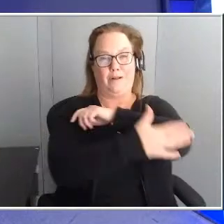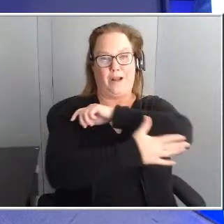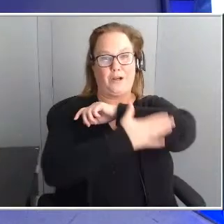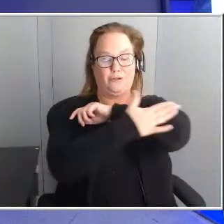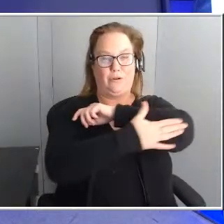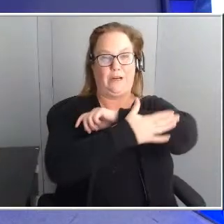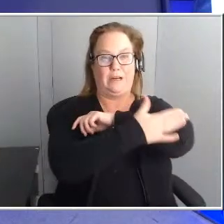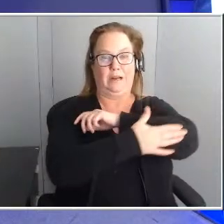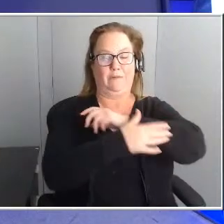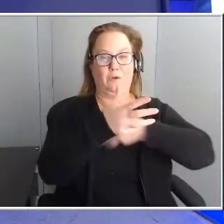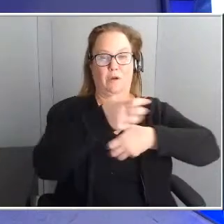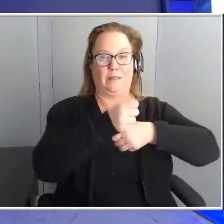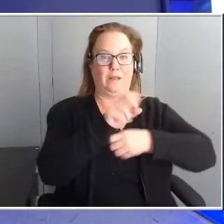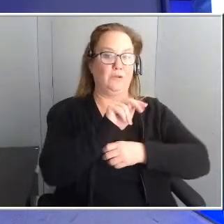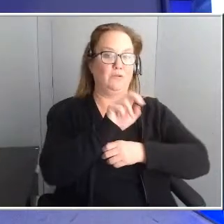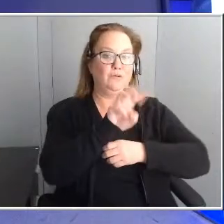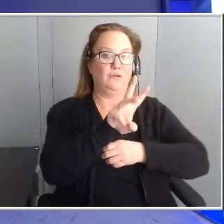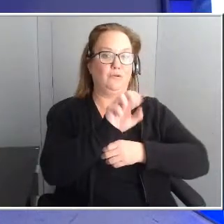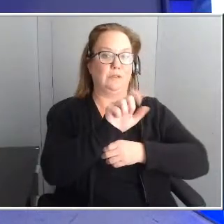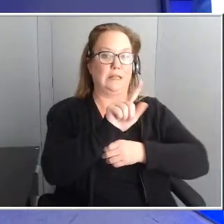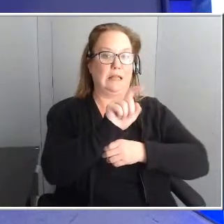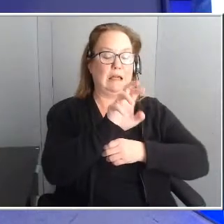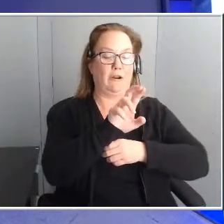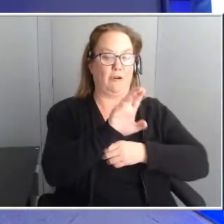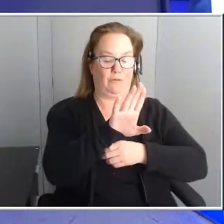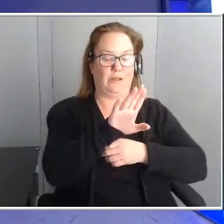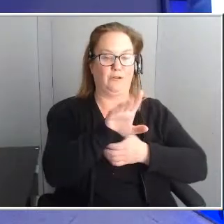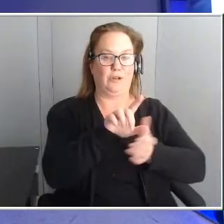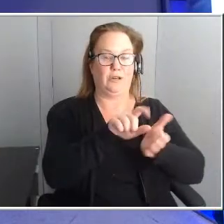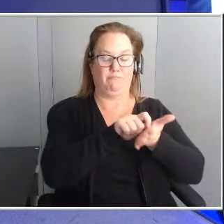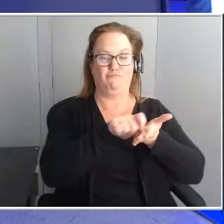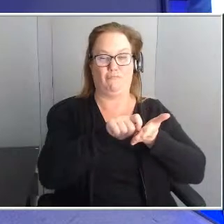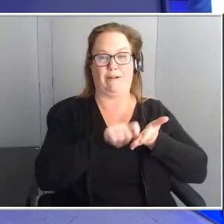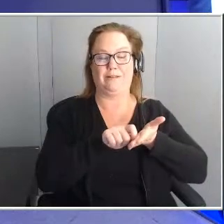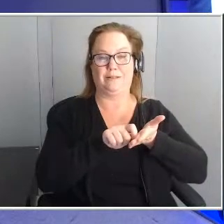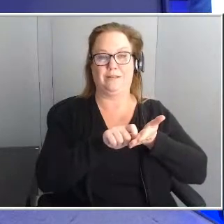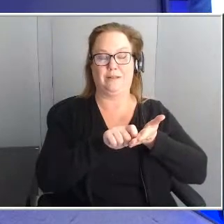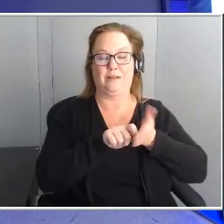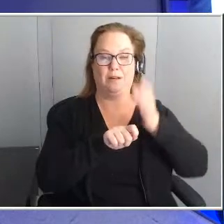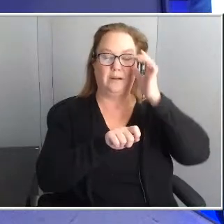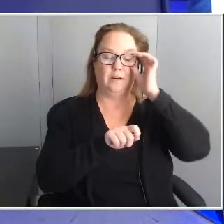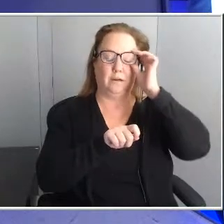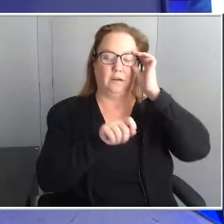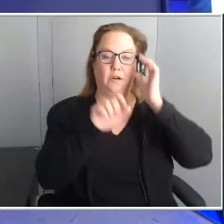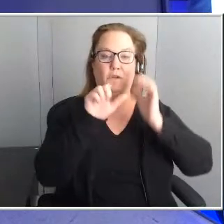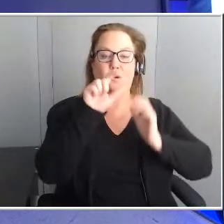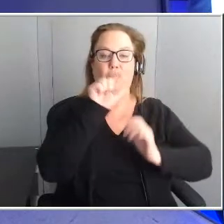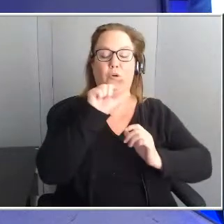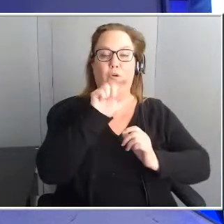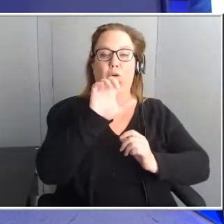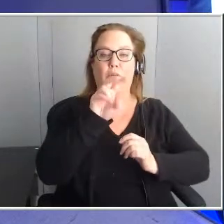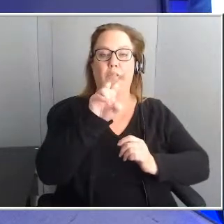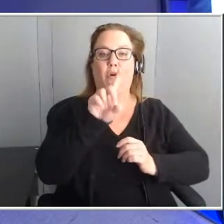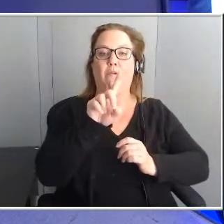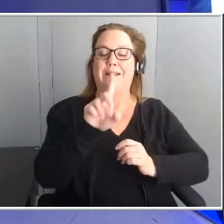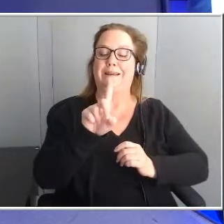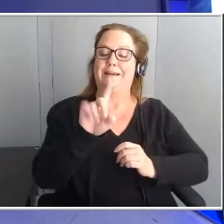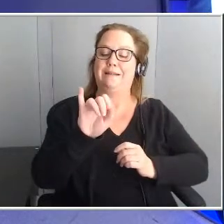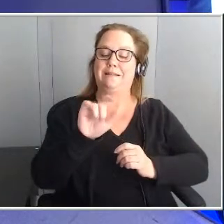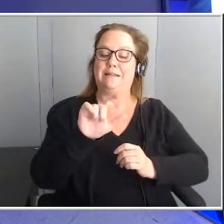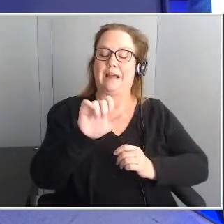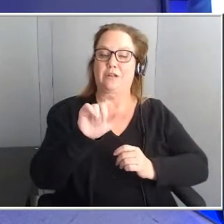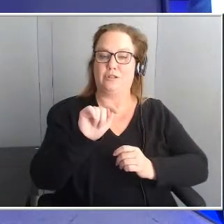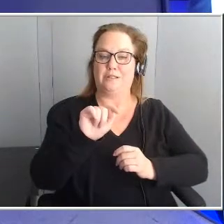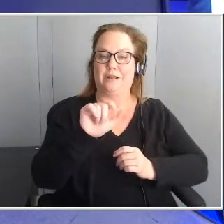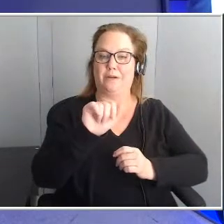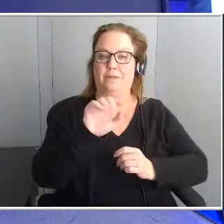want to receive the newsletter that Dr. Schmidtke puts out, you just need to Google the COVID Digest with Amber Schmidtke.